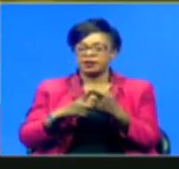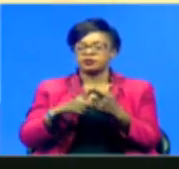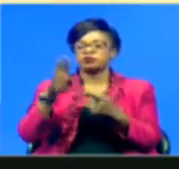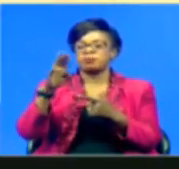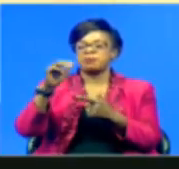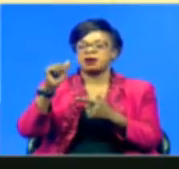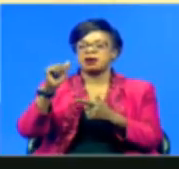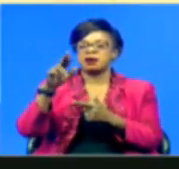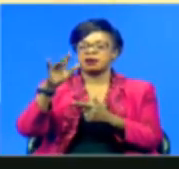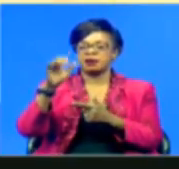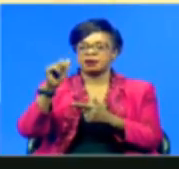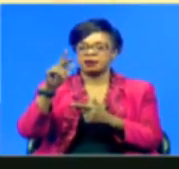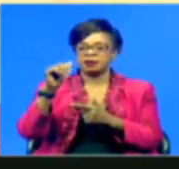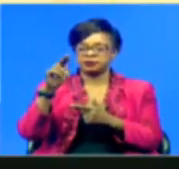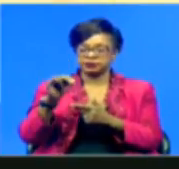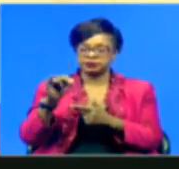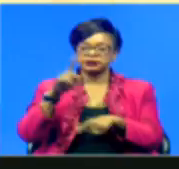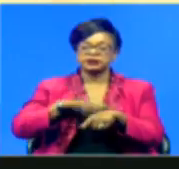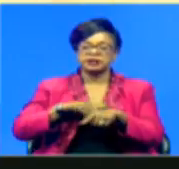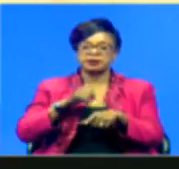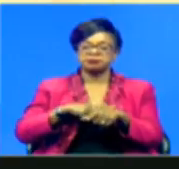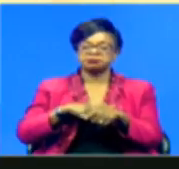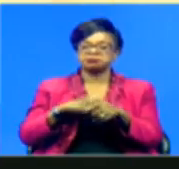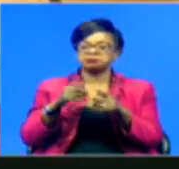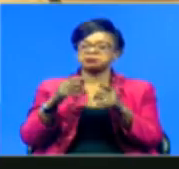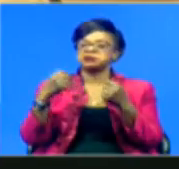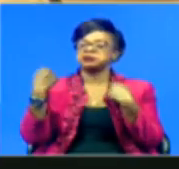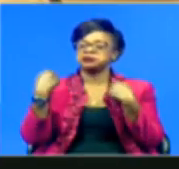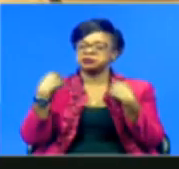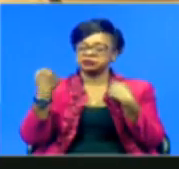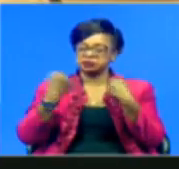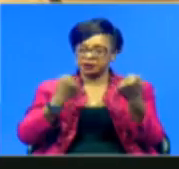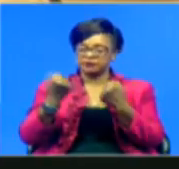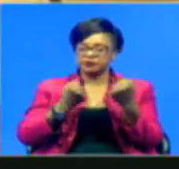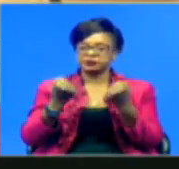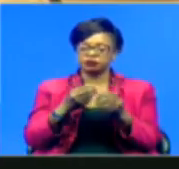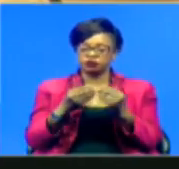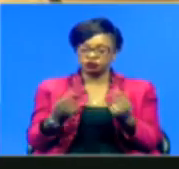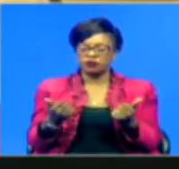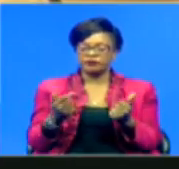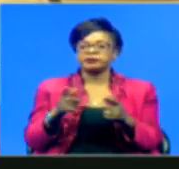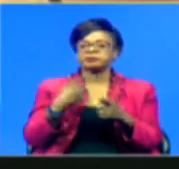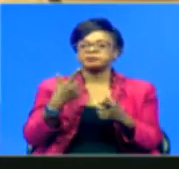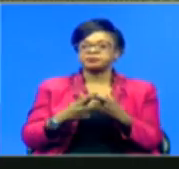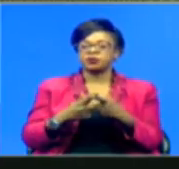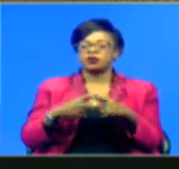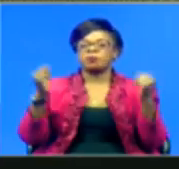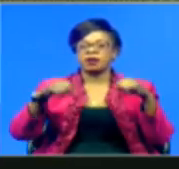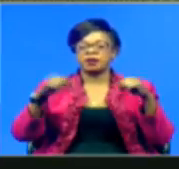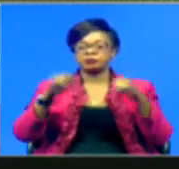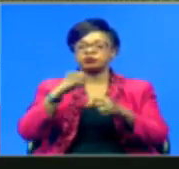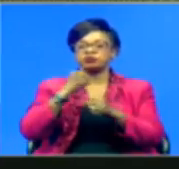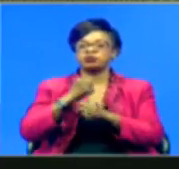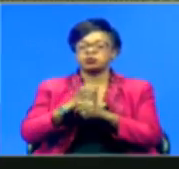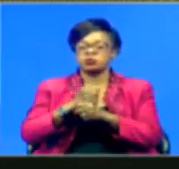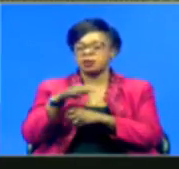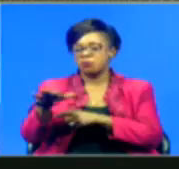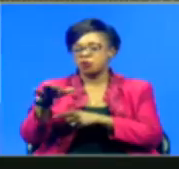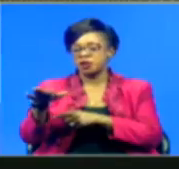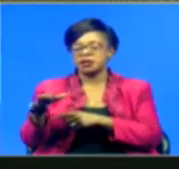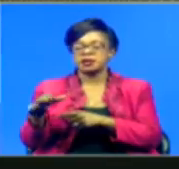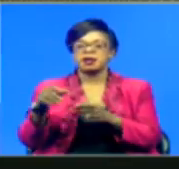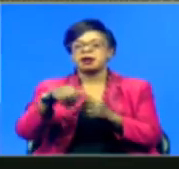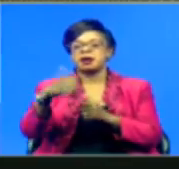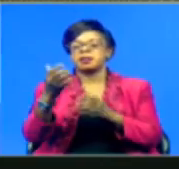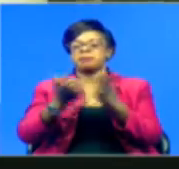Mariakani. But once traffic is out of the way, businessmen say they will be able to do business in Mombasa one morning and attend another